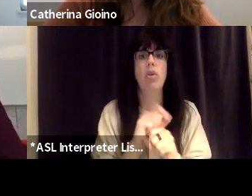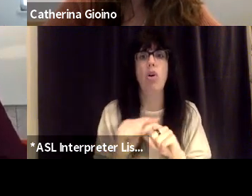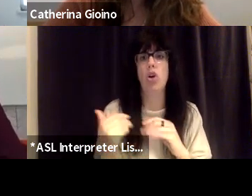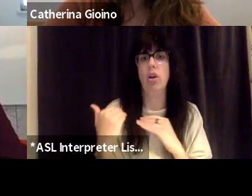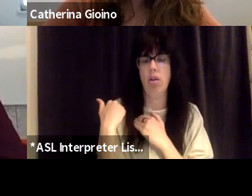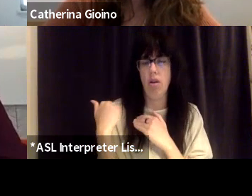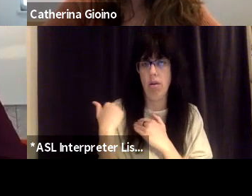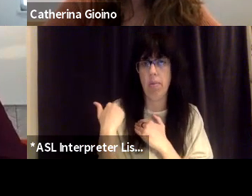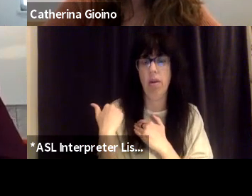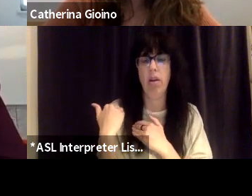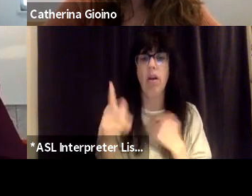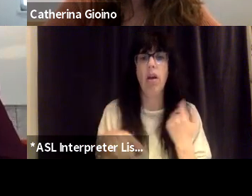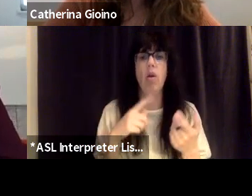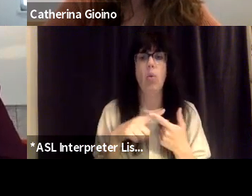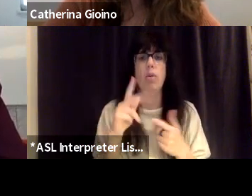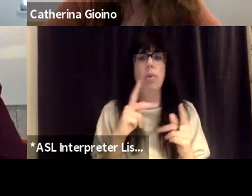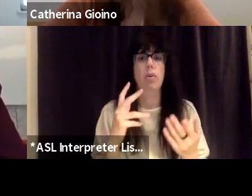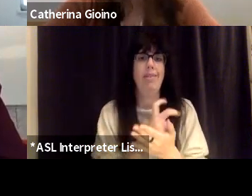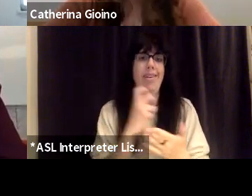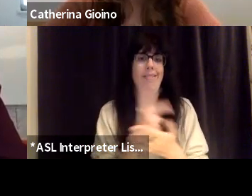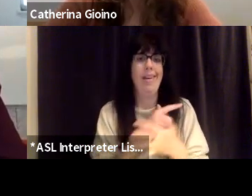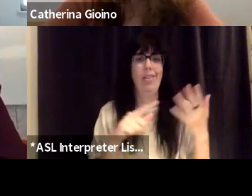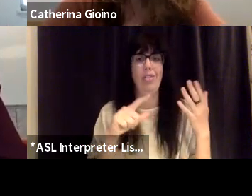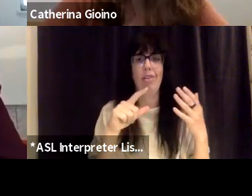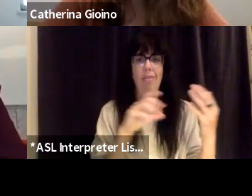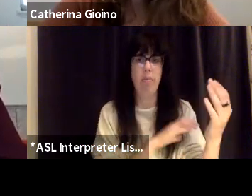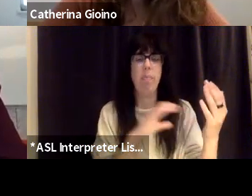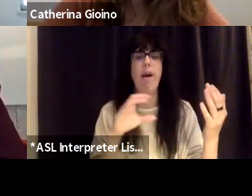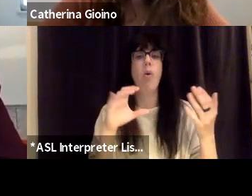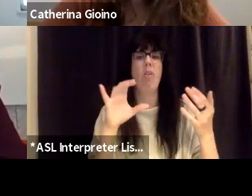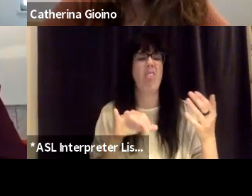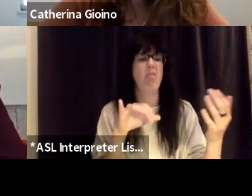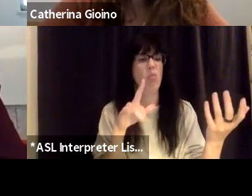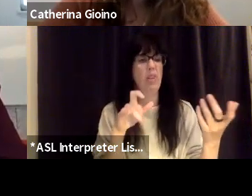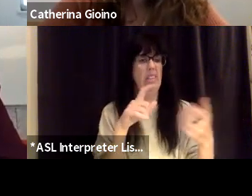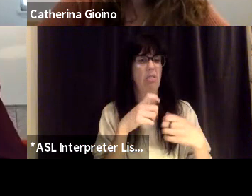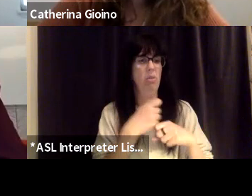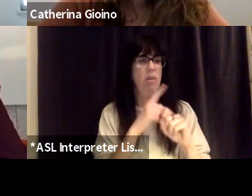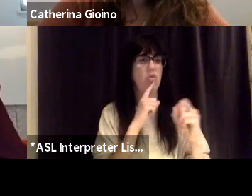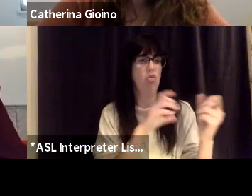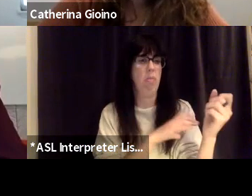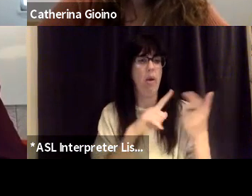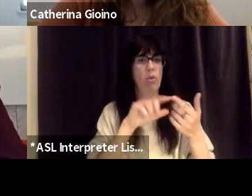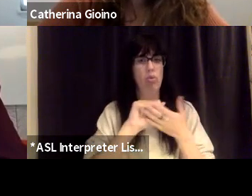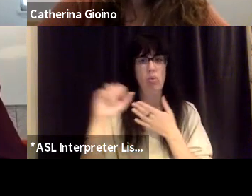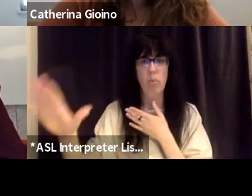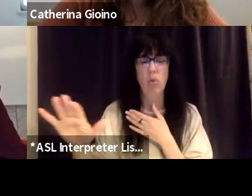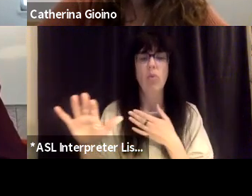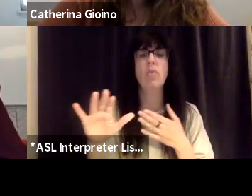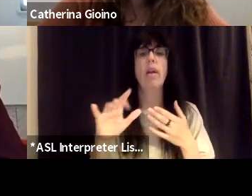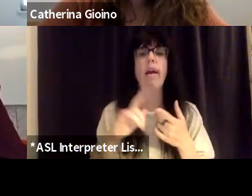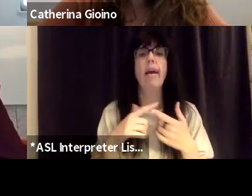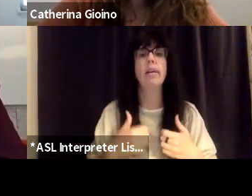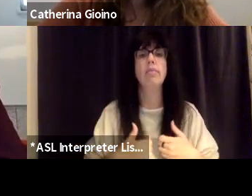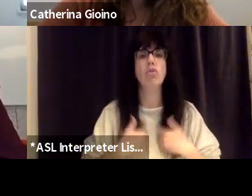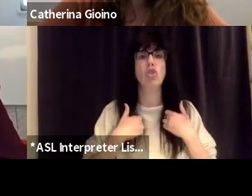power is abused, we need to make sure access to that power is removed. And we need to create space for survivors to name whatever it is that